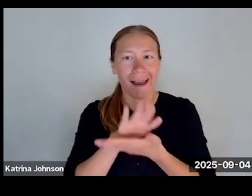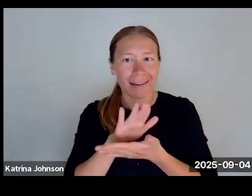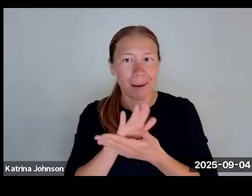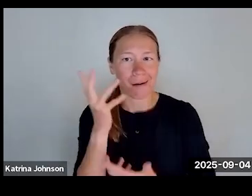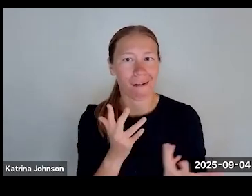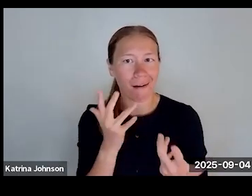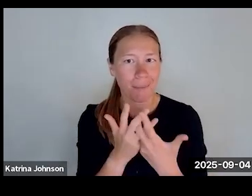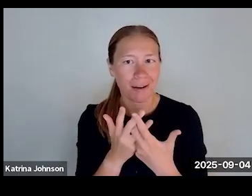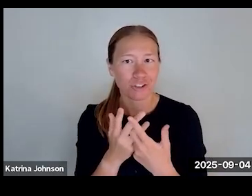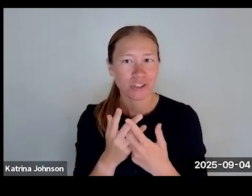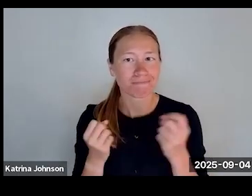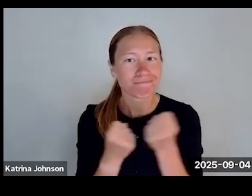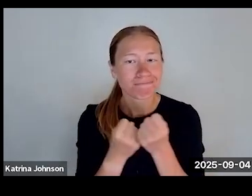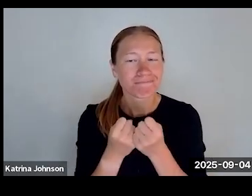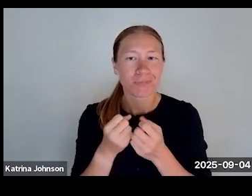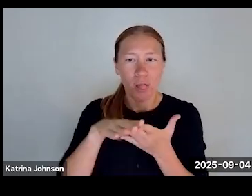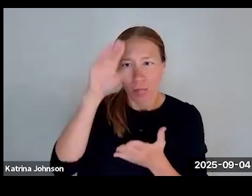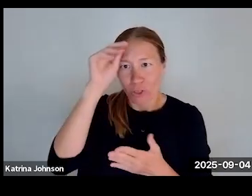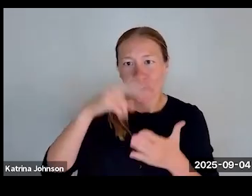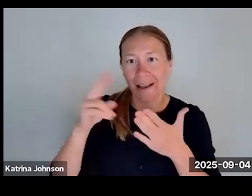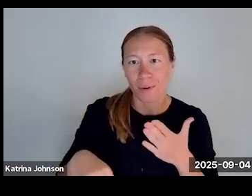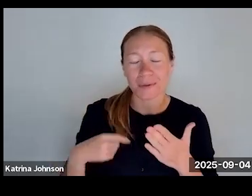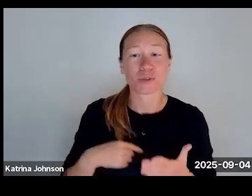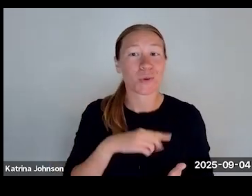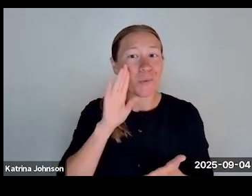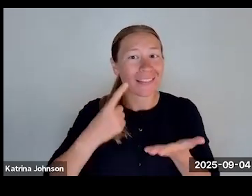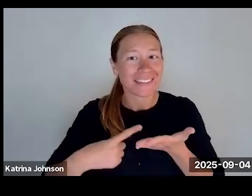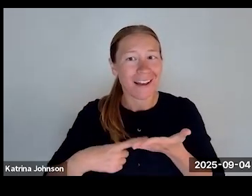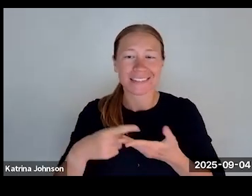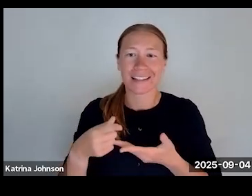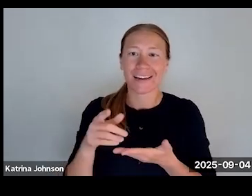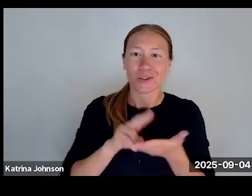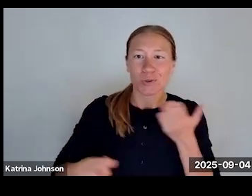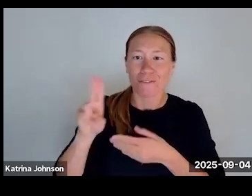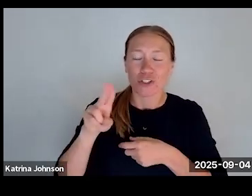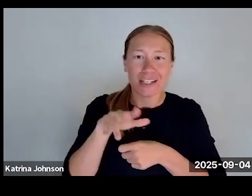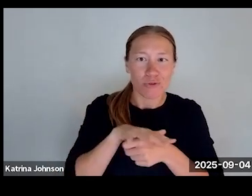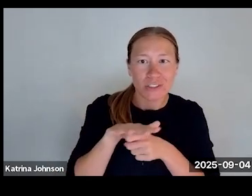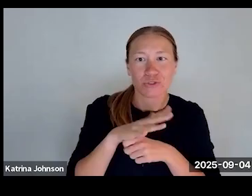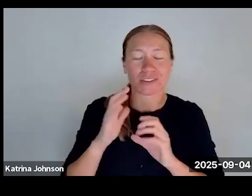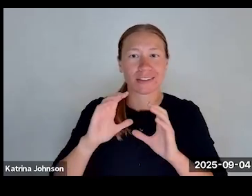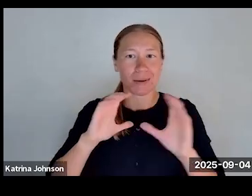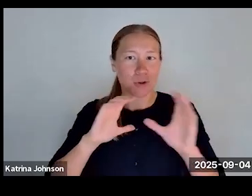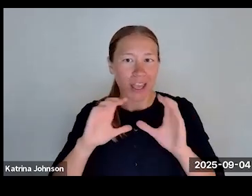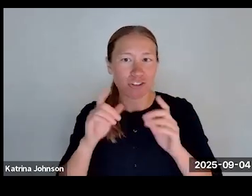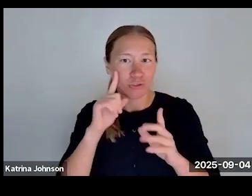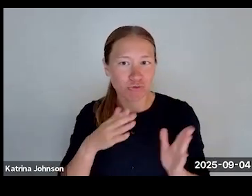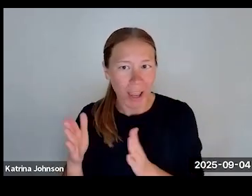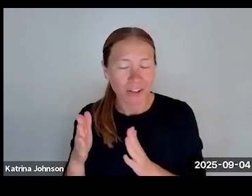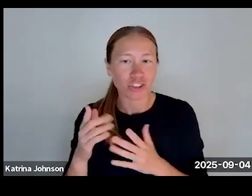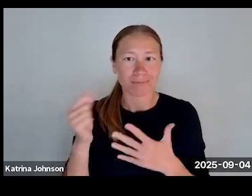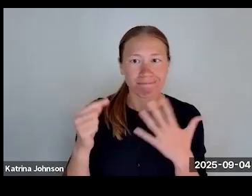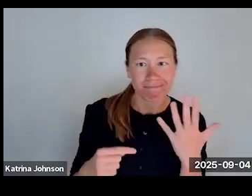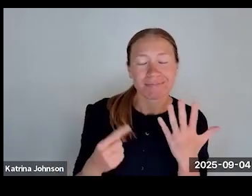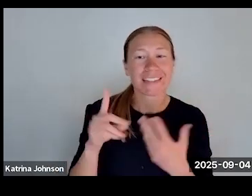learning outcomes. We'll also discuss campus resources, communication strategies, disability